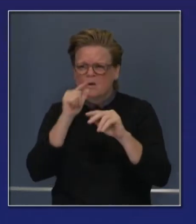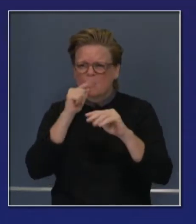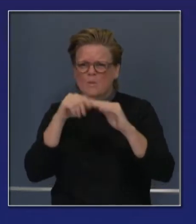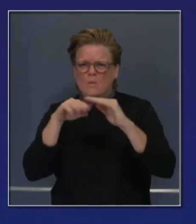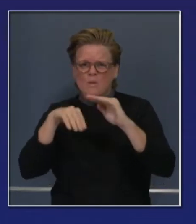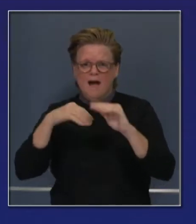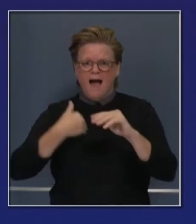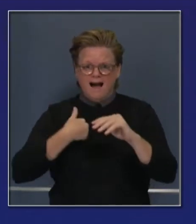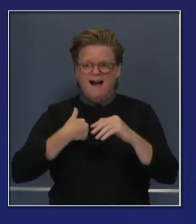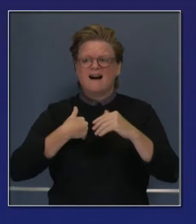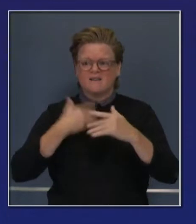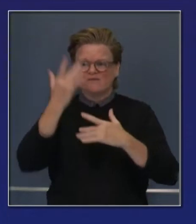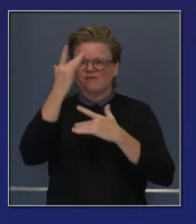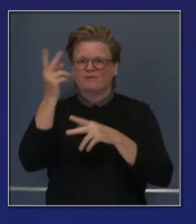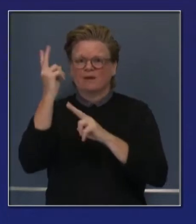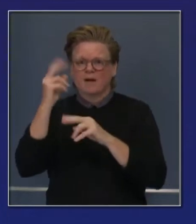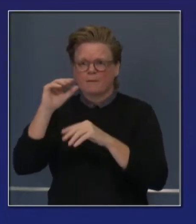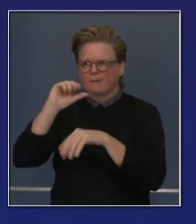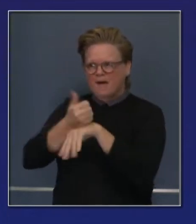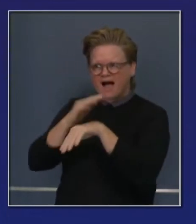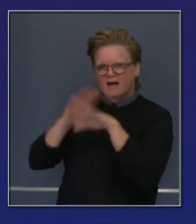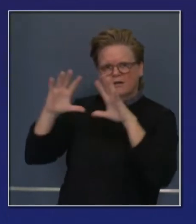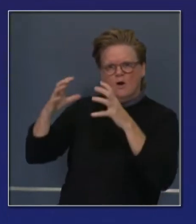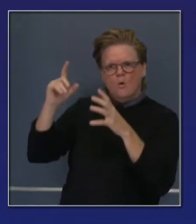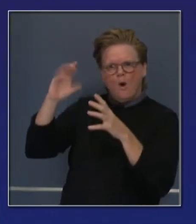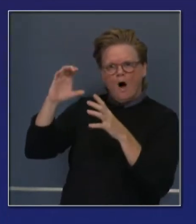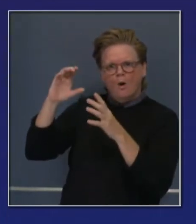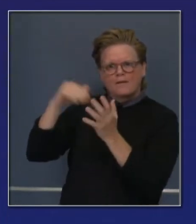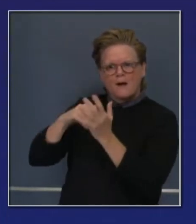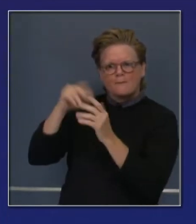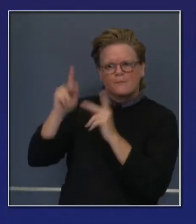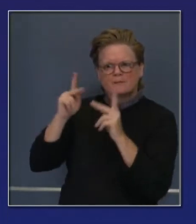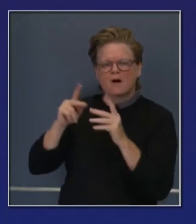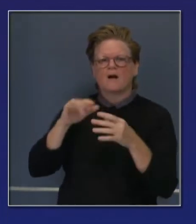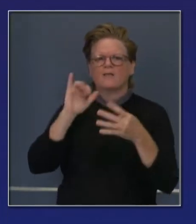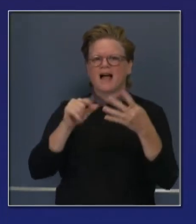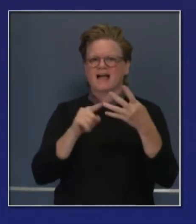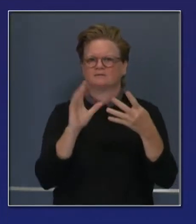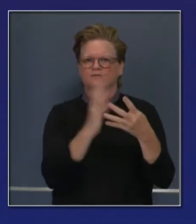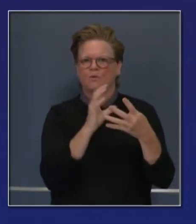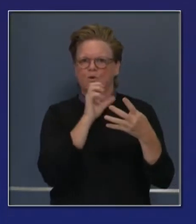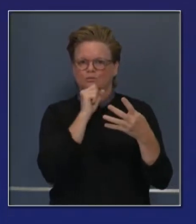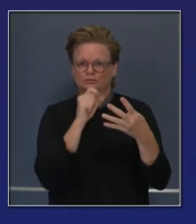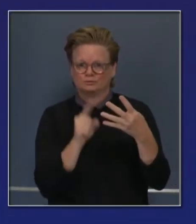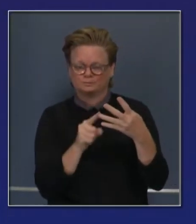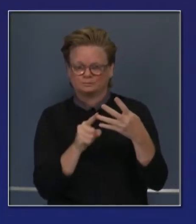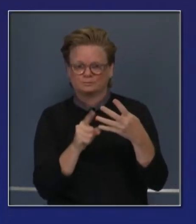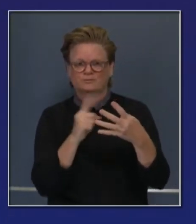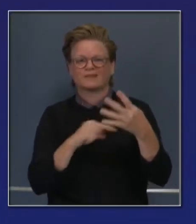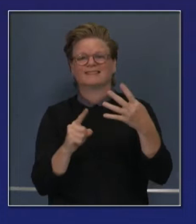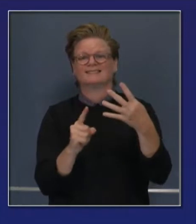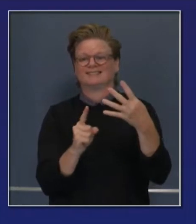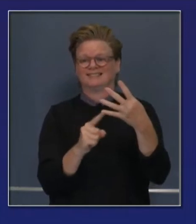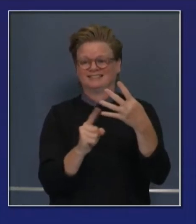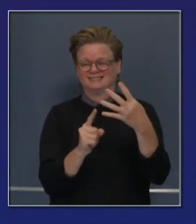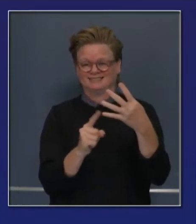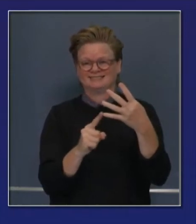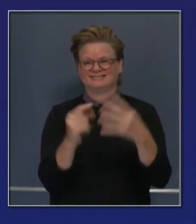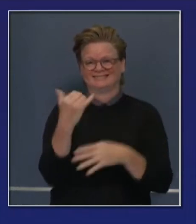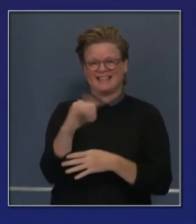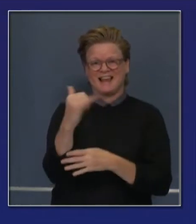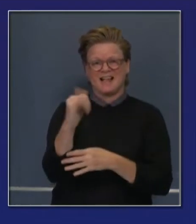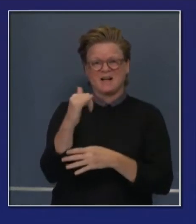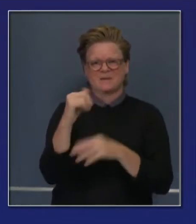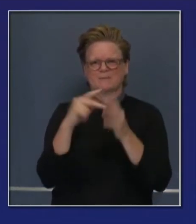and you see positivity rates that get up to 4.9%, below 5%. And then, of course, minimal, that's